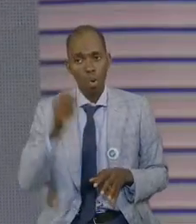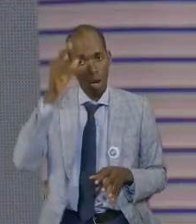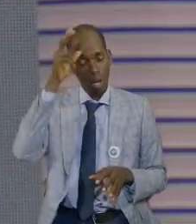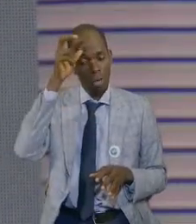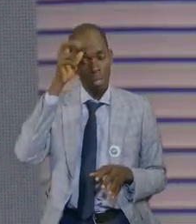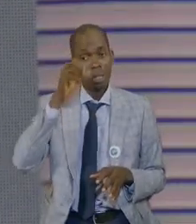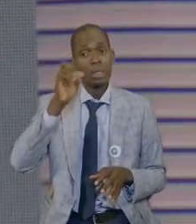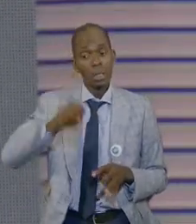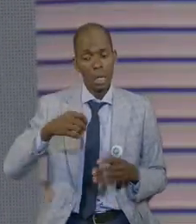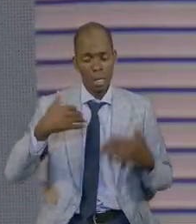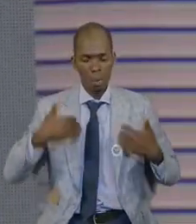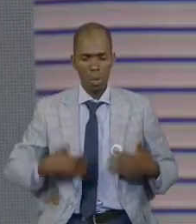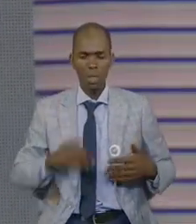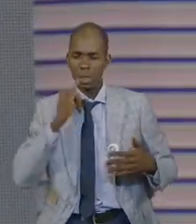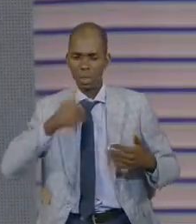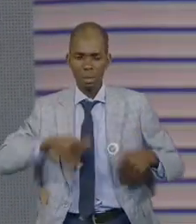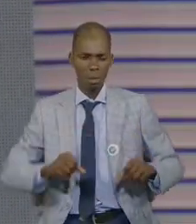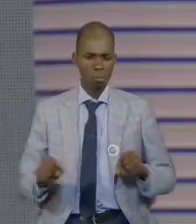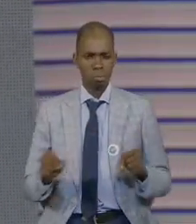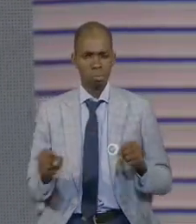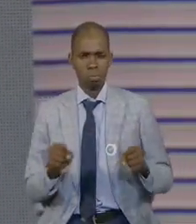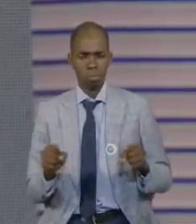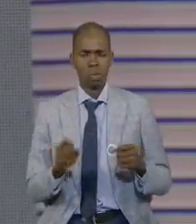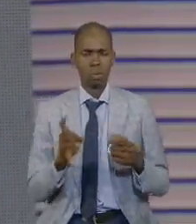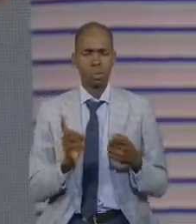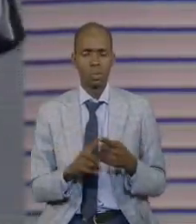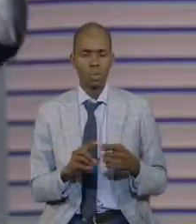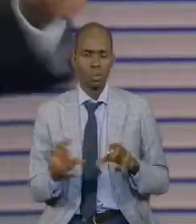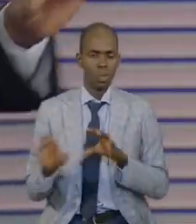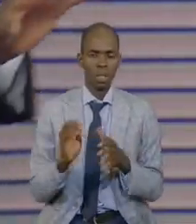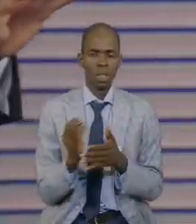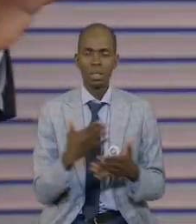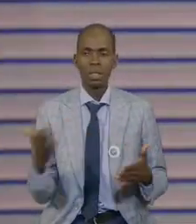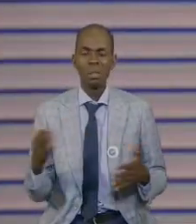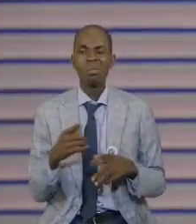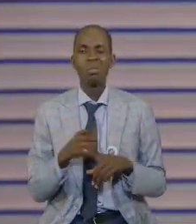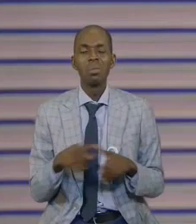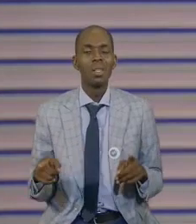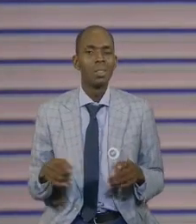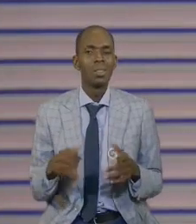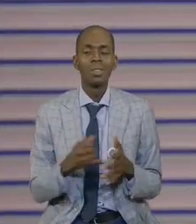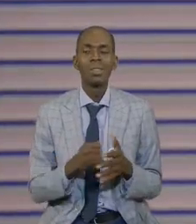still really clean and appearing this lesson and The Reckless finished